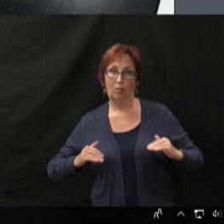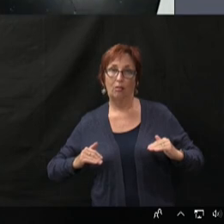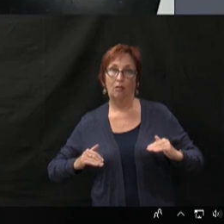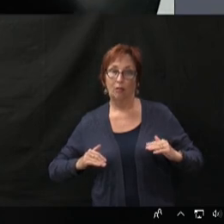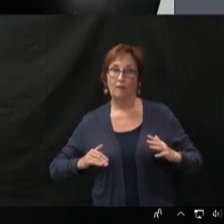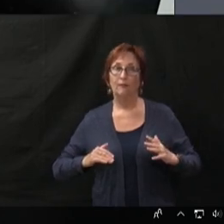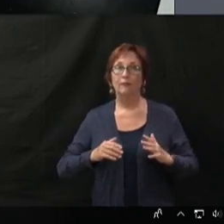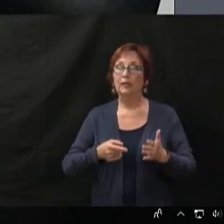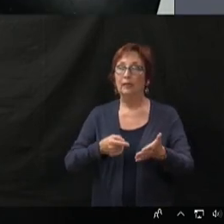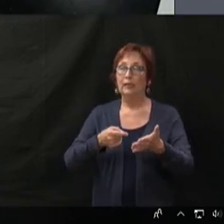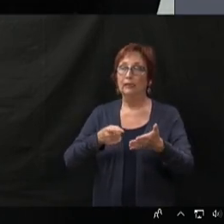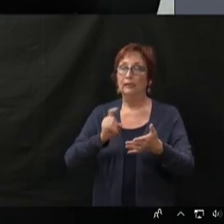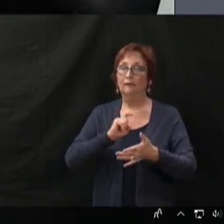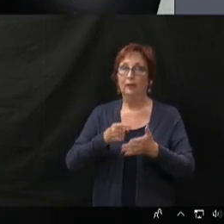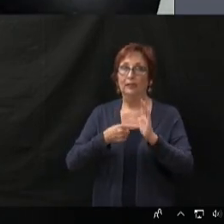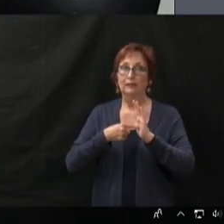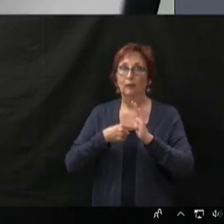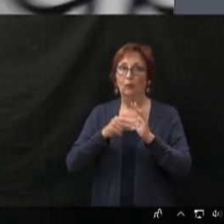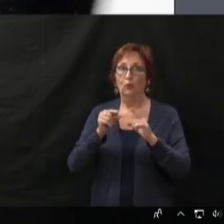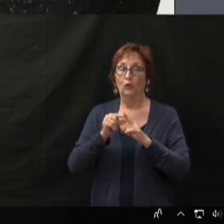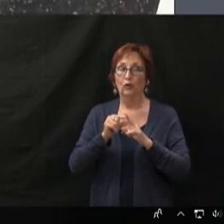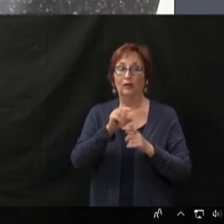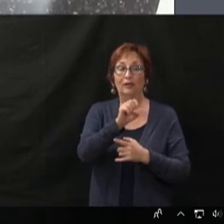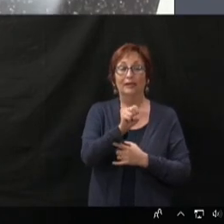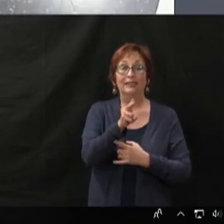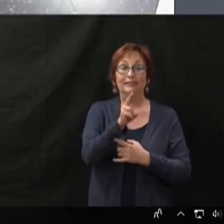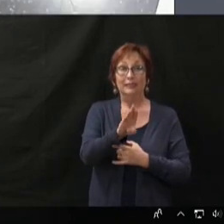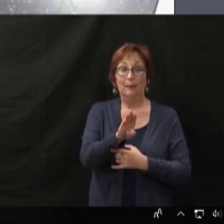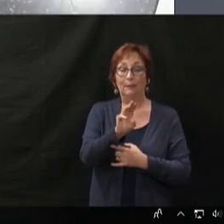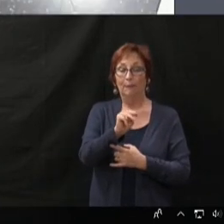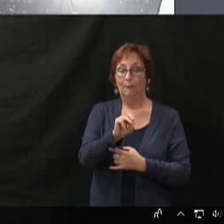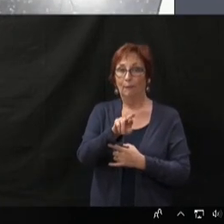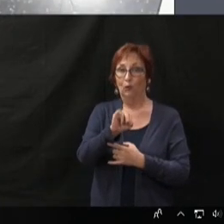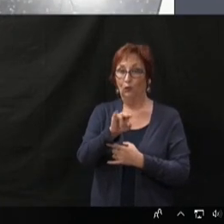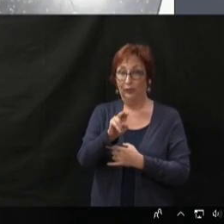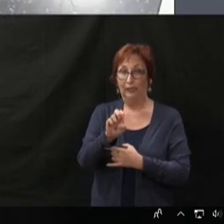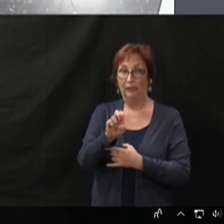Give me an example word. Submarine. Subway.